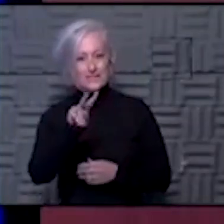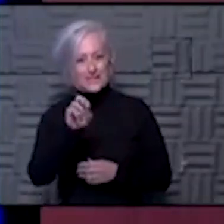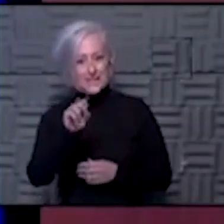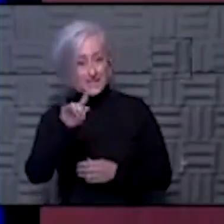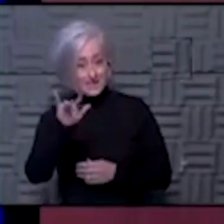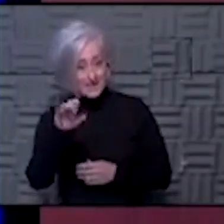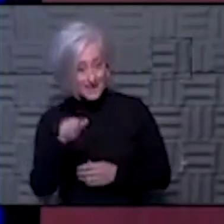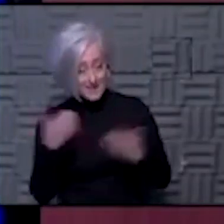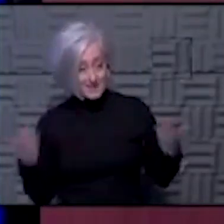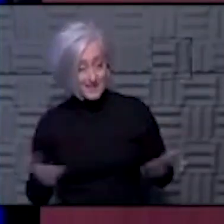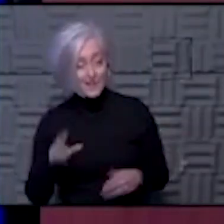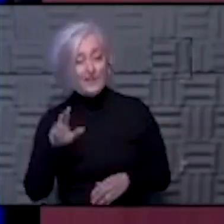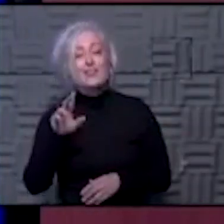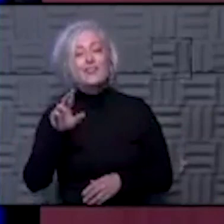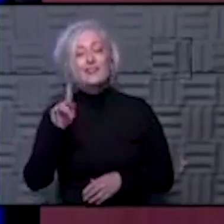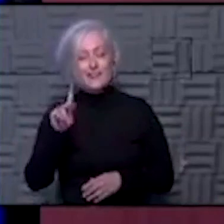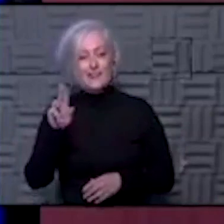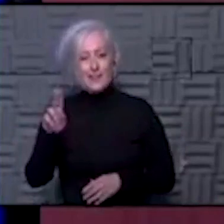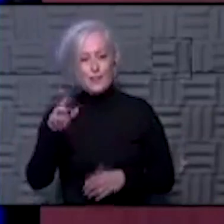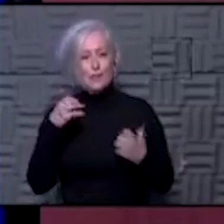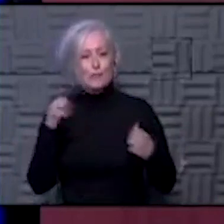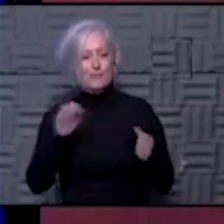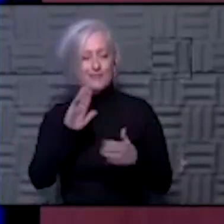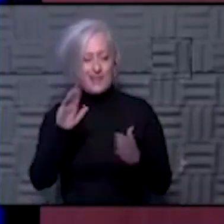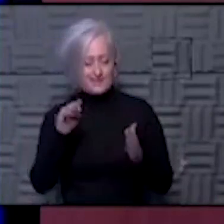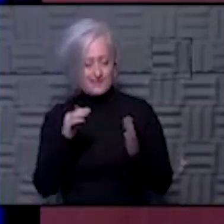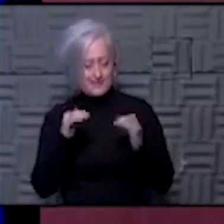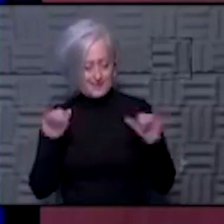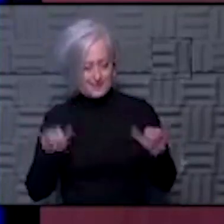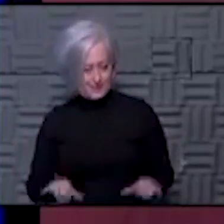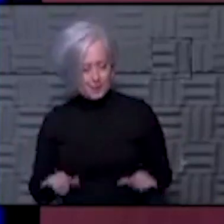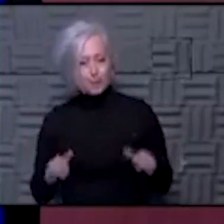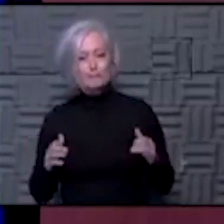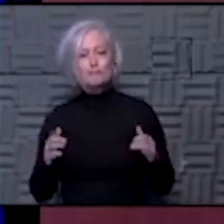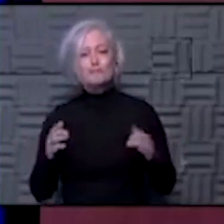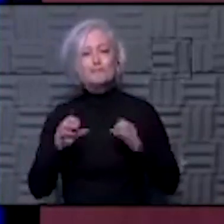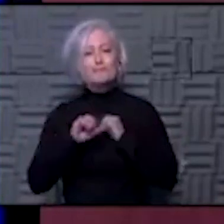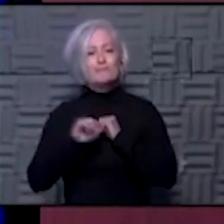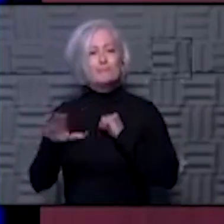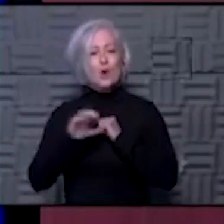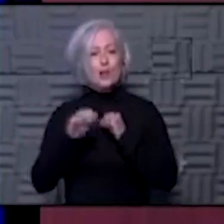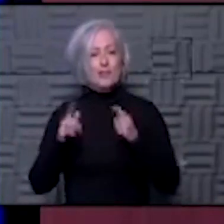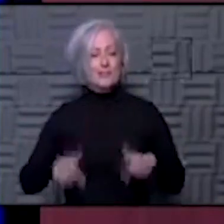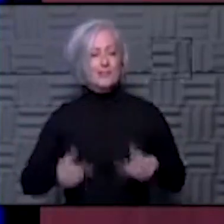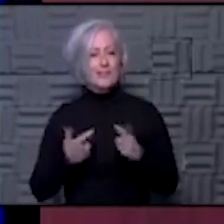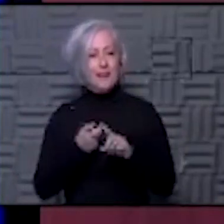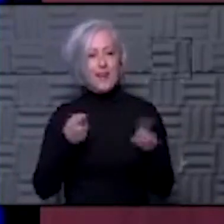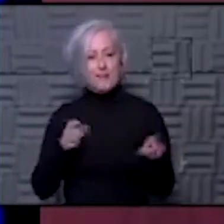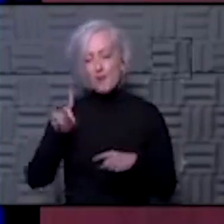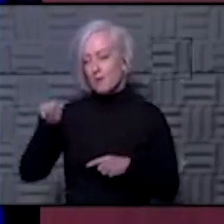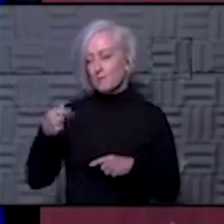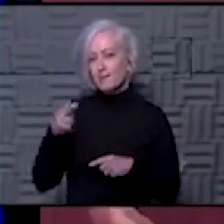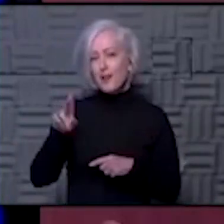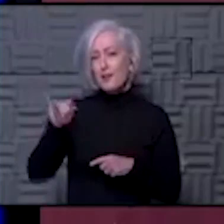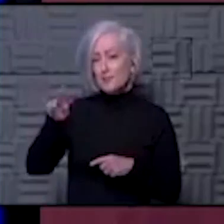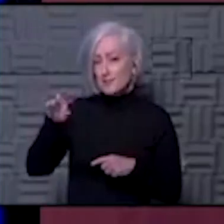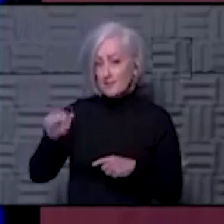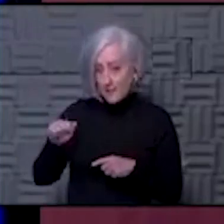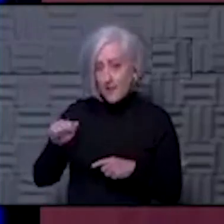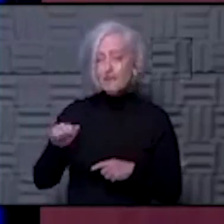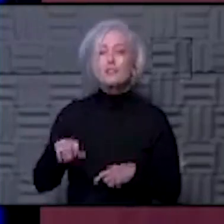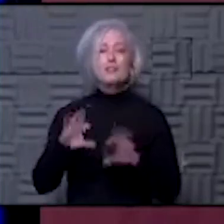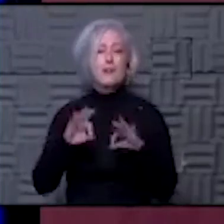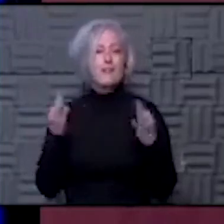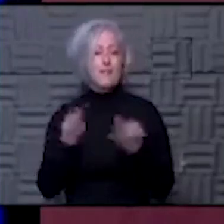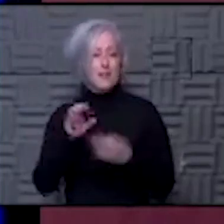here at the University of Kansas Health System. Happy to be back with you, broadcasting live from the Dolph Simons Family Studio. Joined this morning by, of course, Hawkeye,